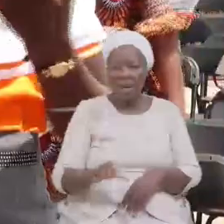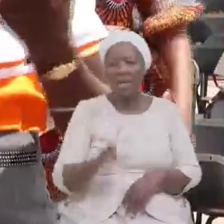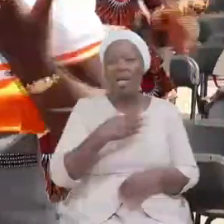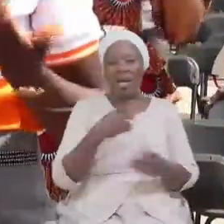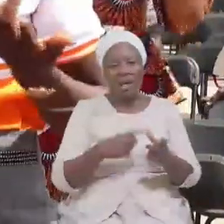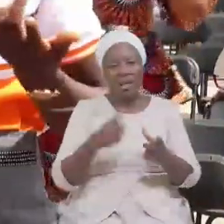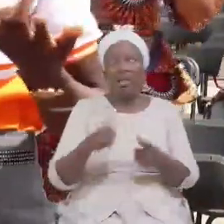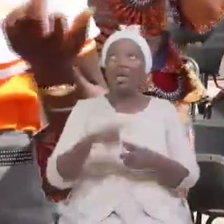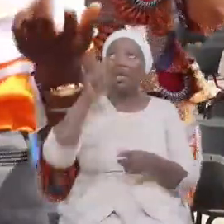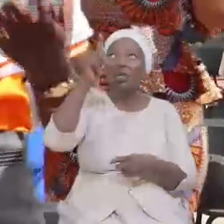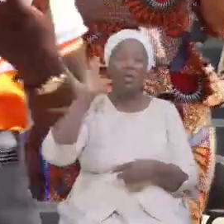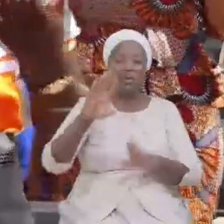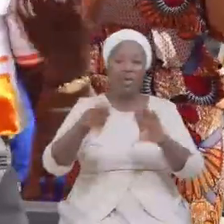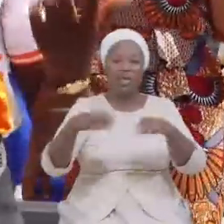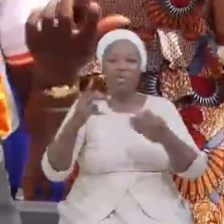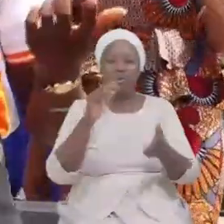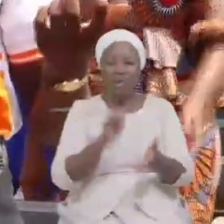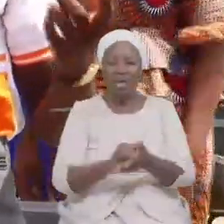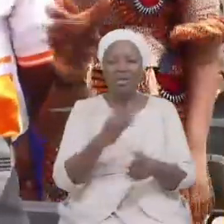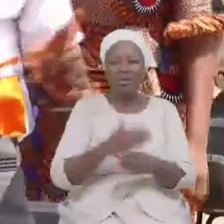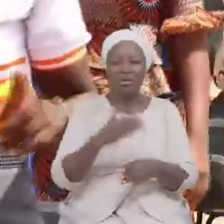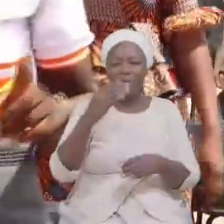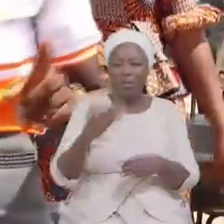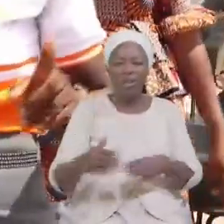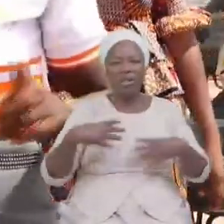you that complete cure.